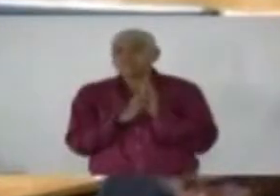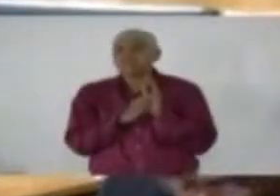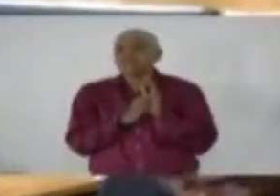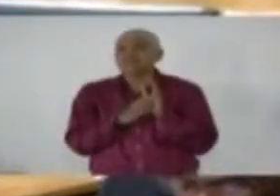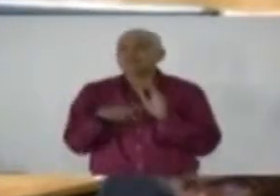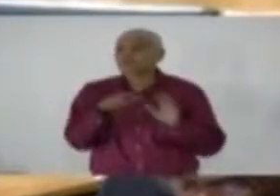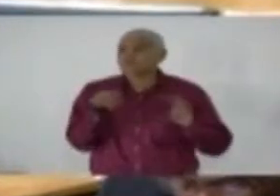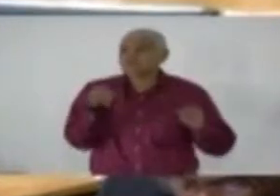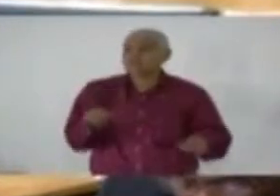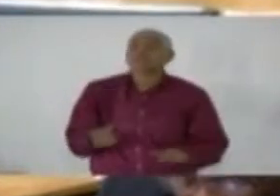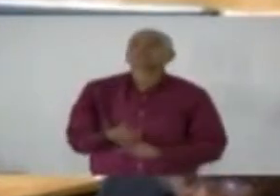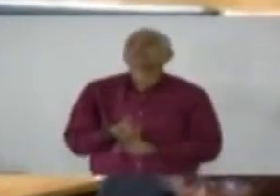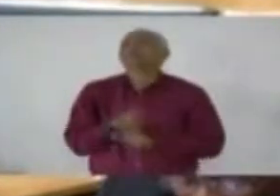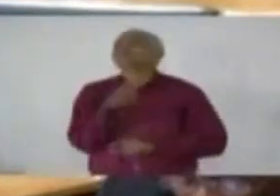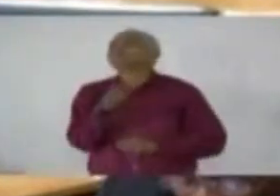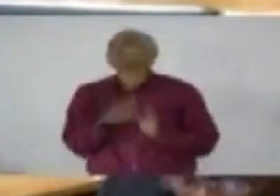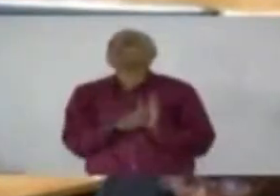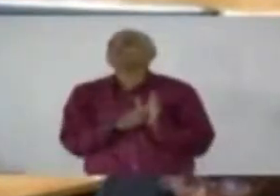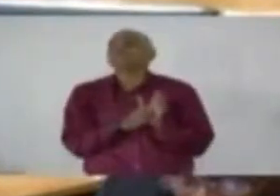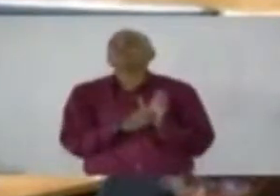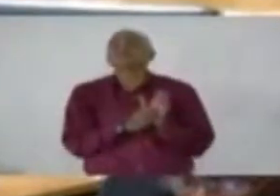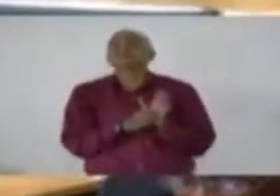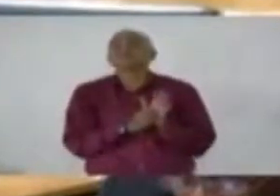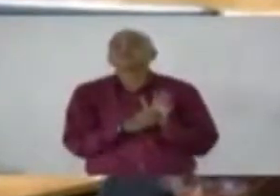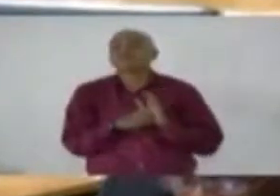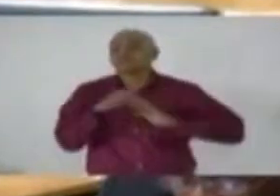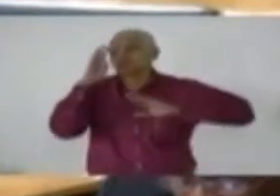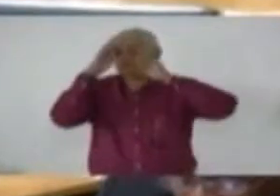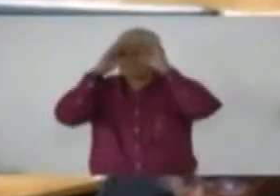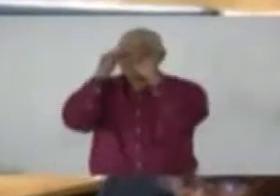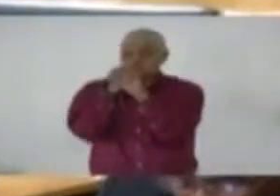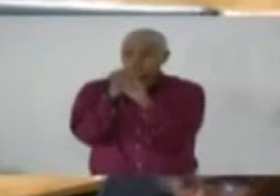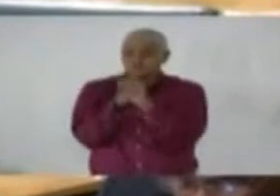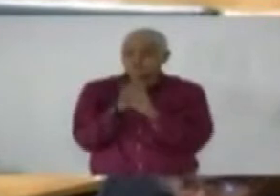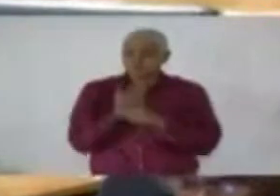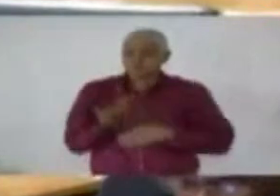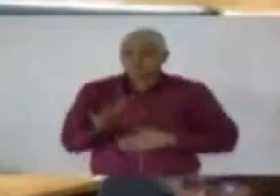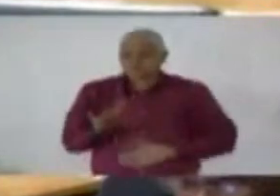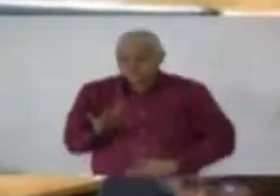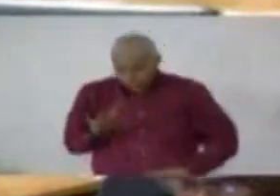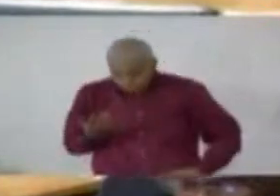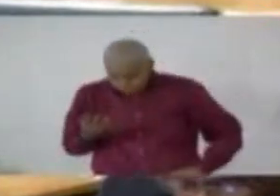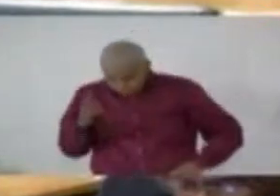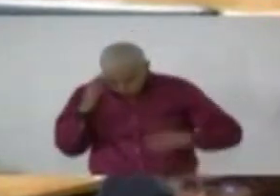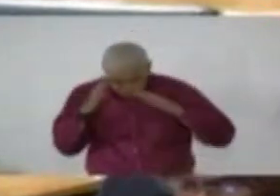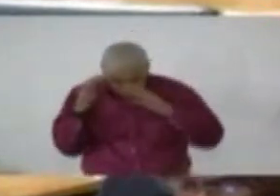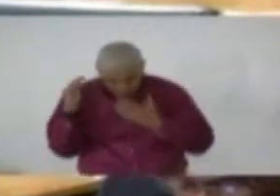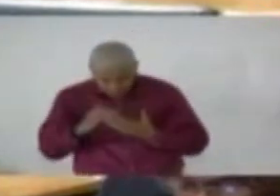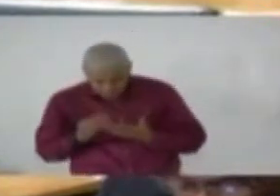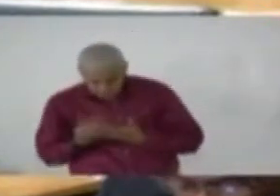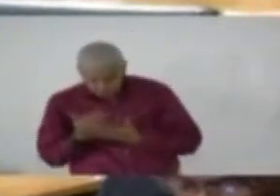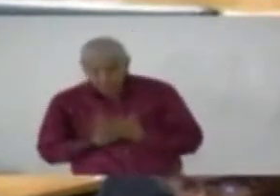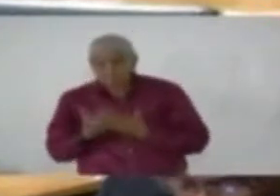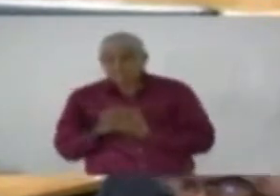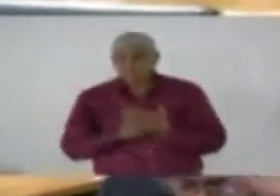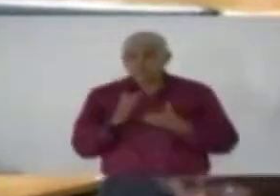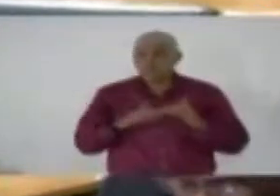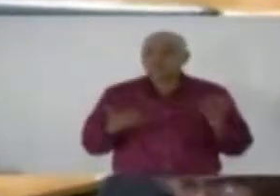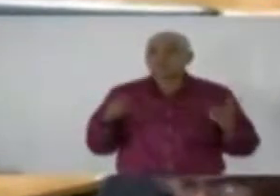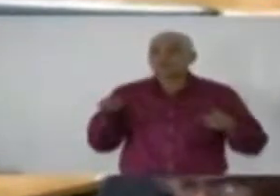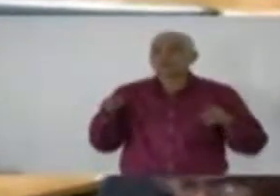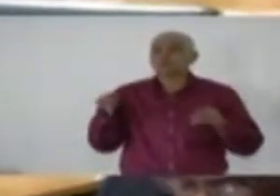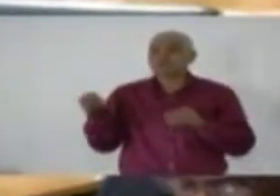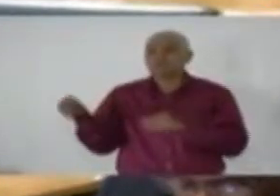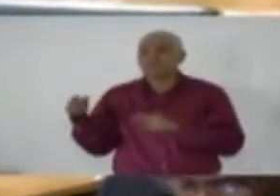where you're creating more of creating less revenues than what you're